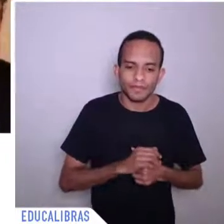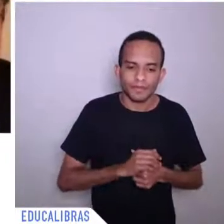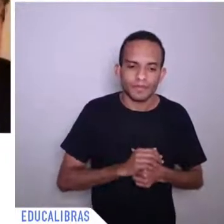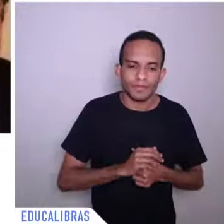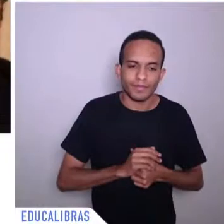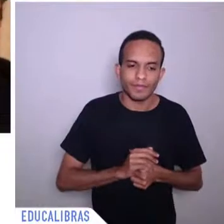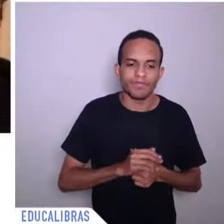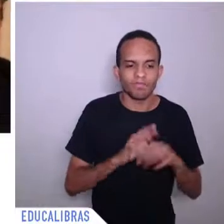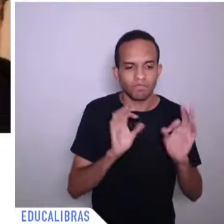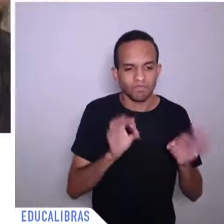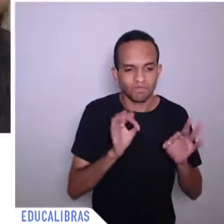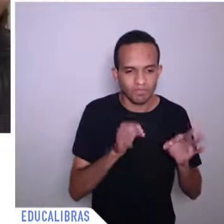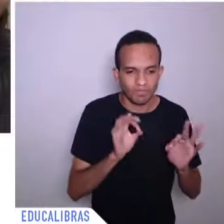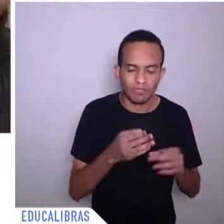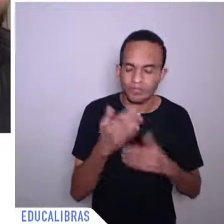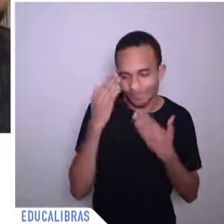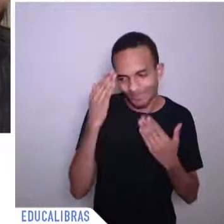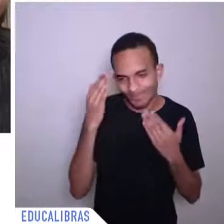moment.